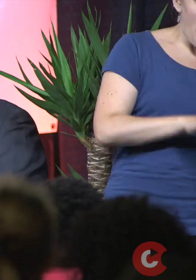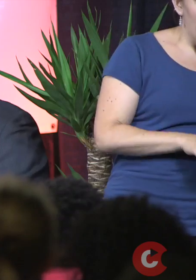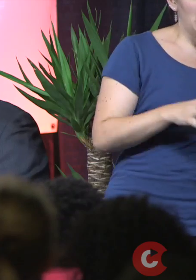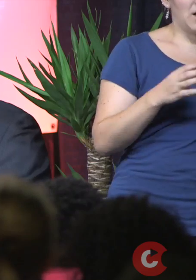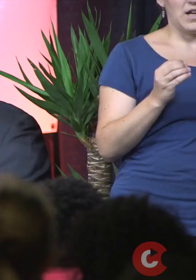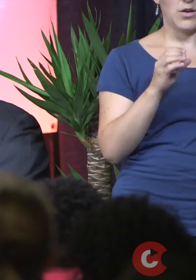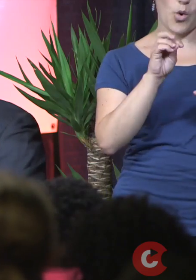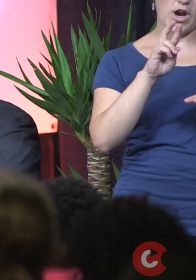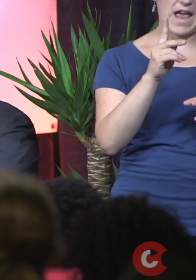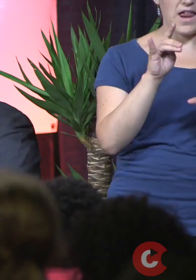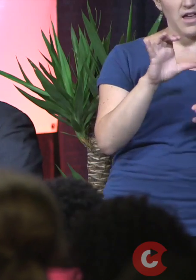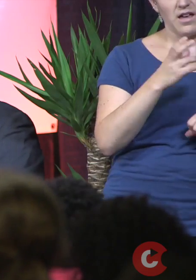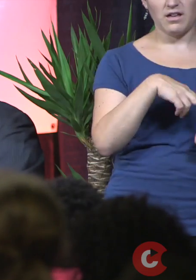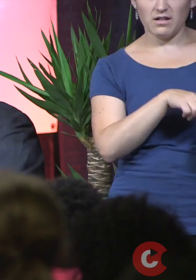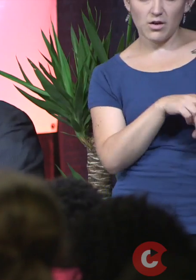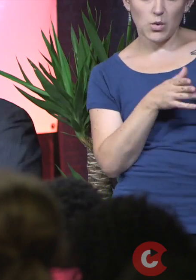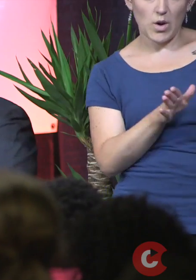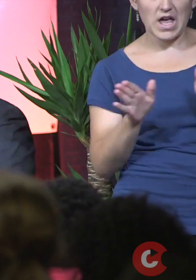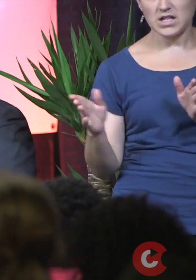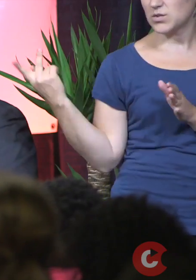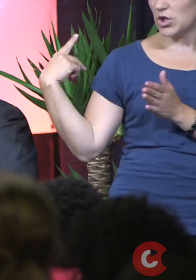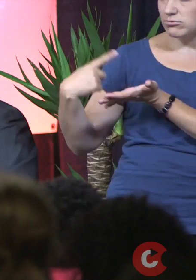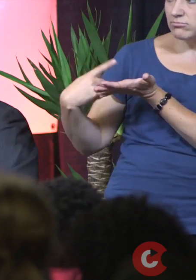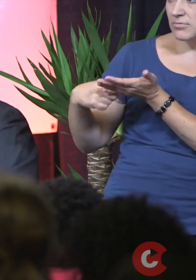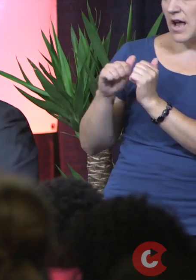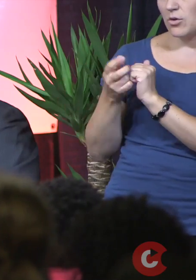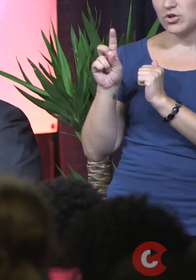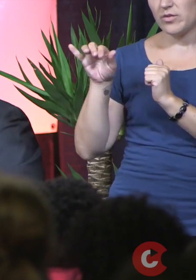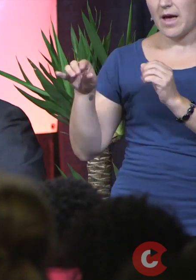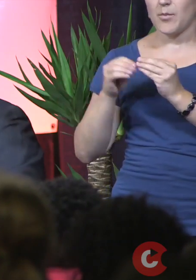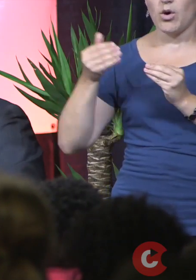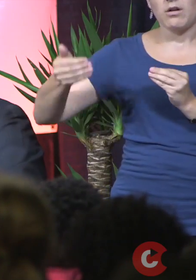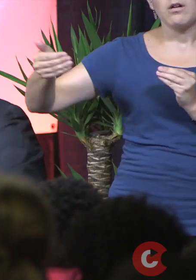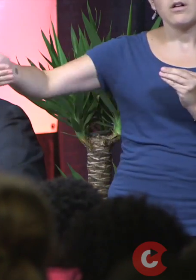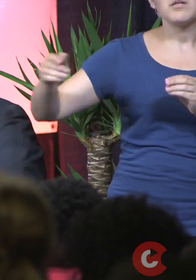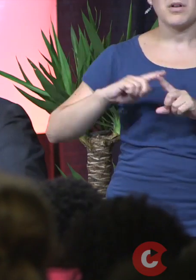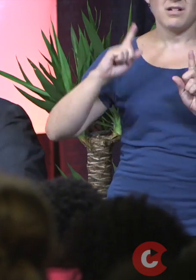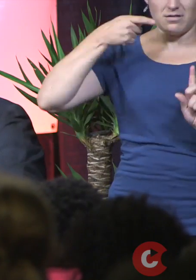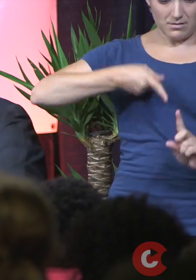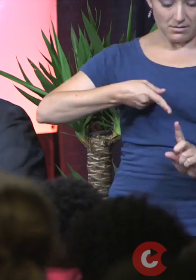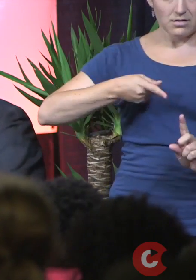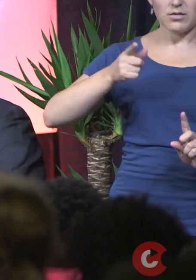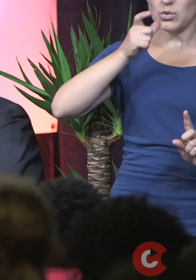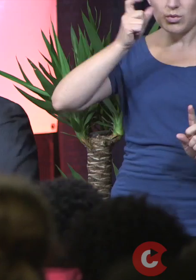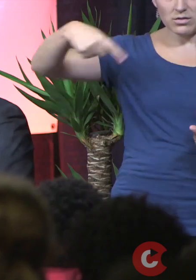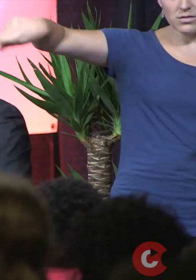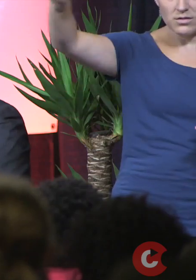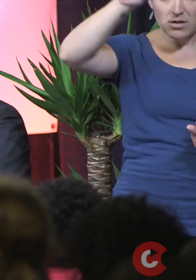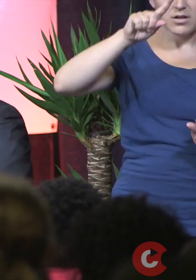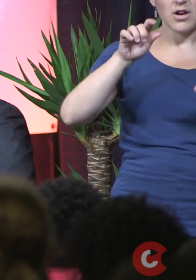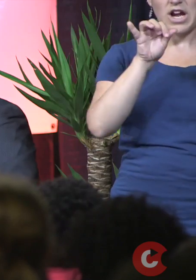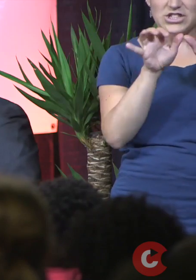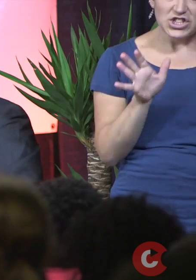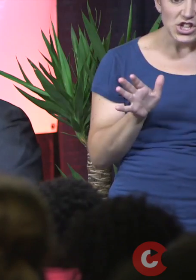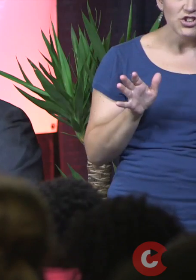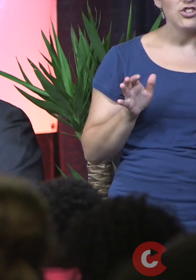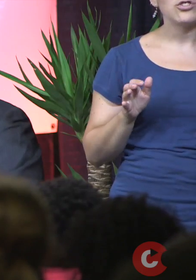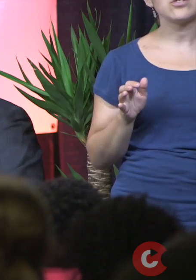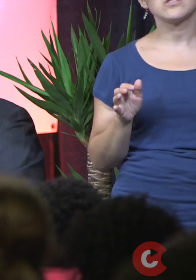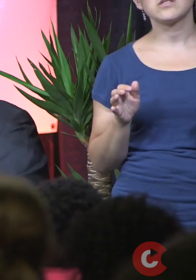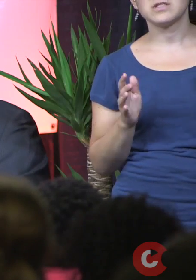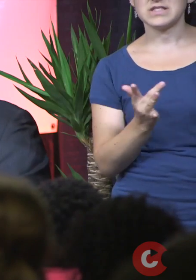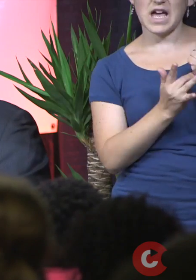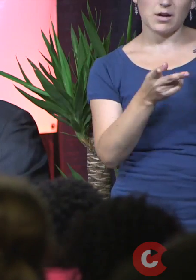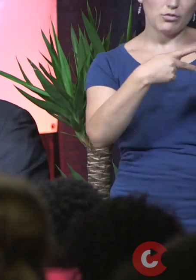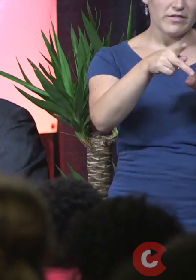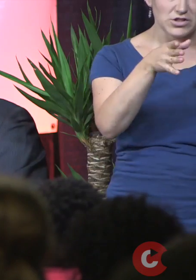ways. Kalimah and I are talking about how to do that on a more routine basis, but the bottom line is those of you who are engineers and